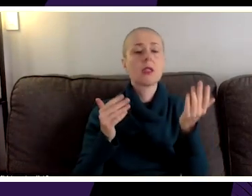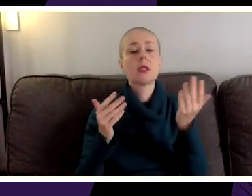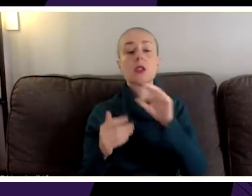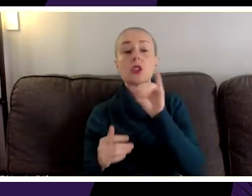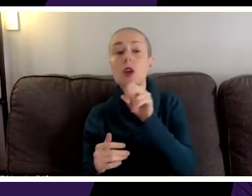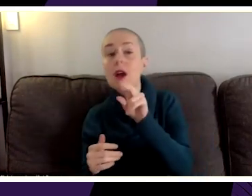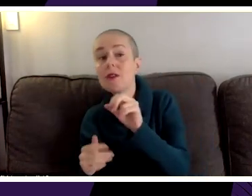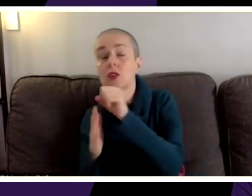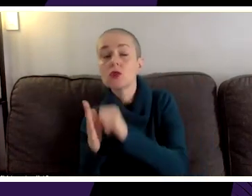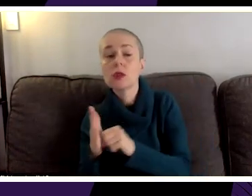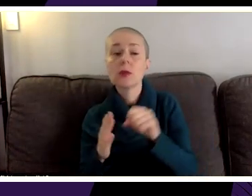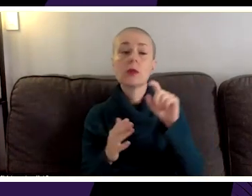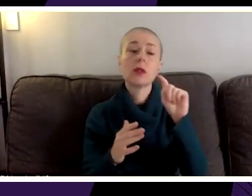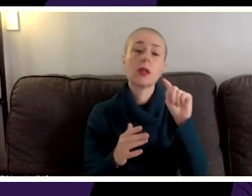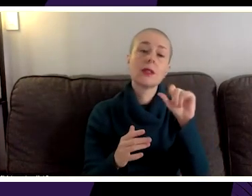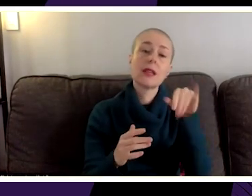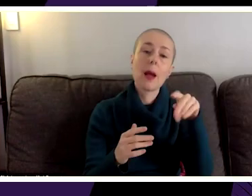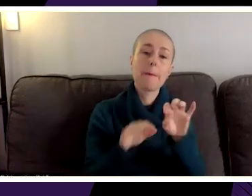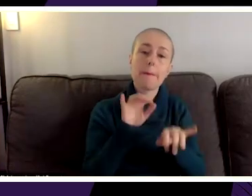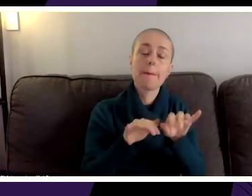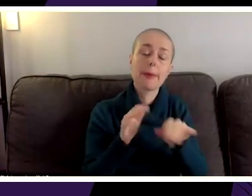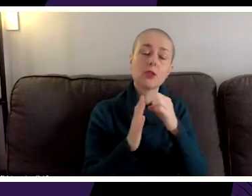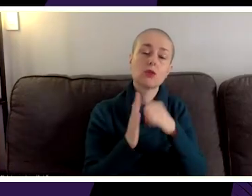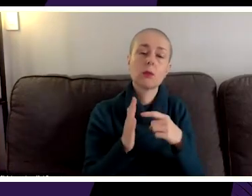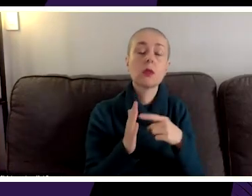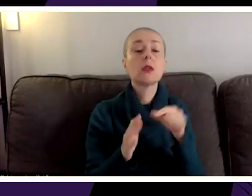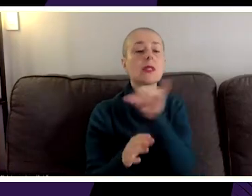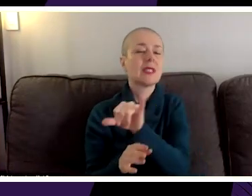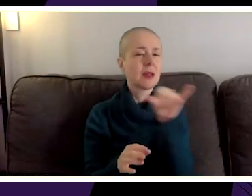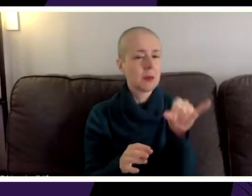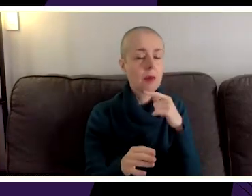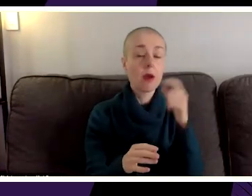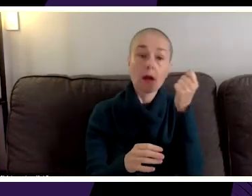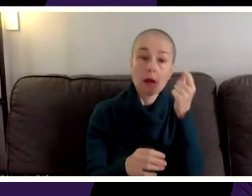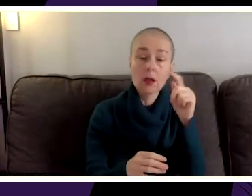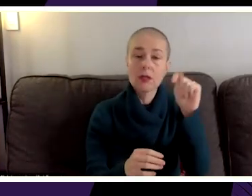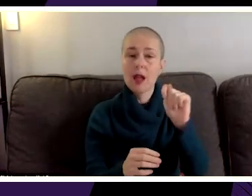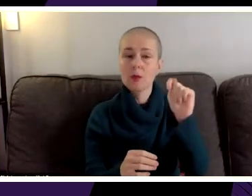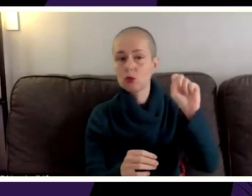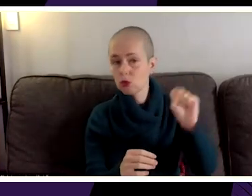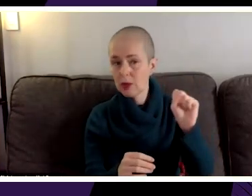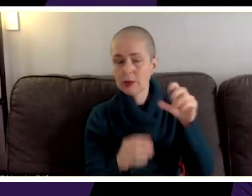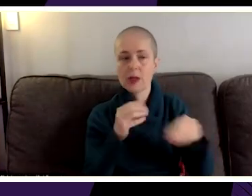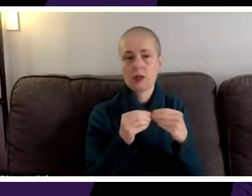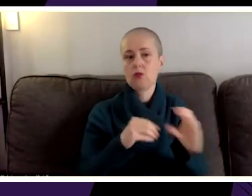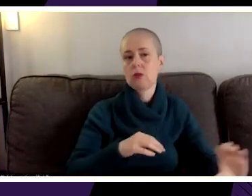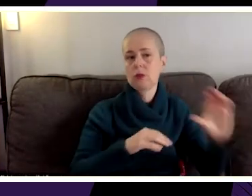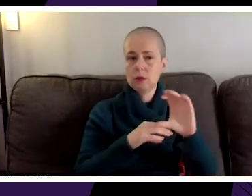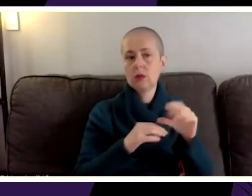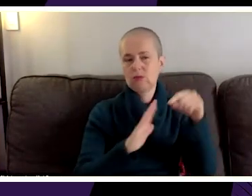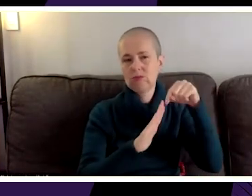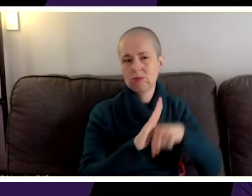JavaScript and TypeScript? TypeScript is like JavaScript, but with extra stuff on top. So in addition to your usual